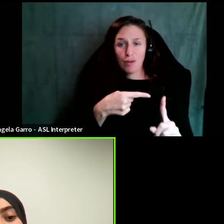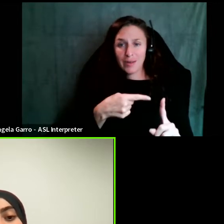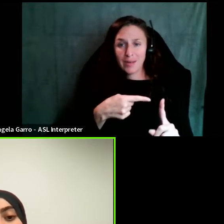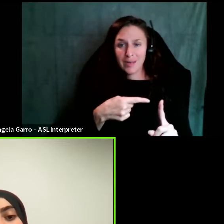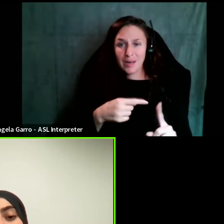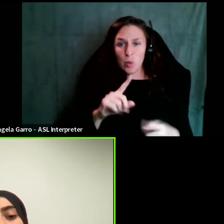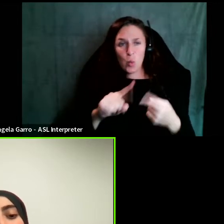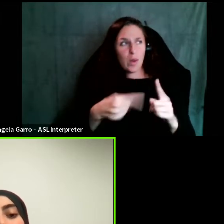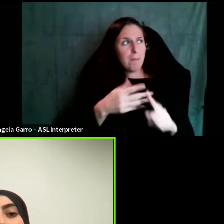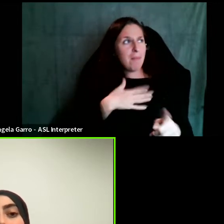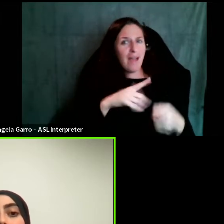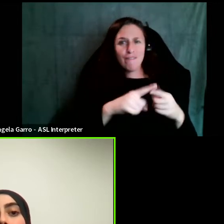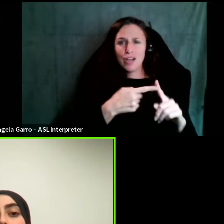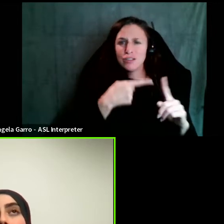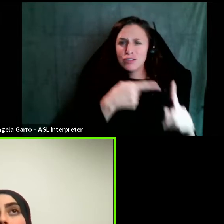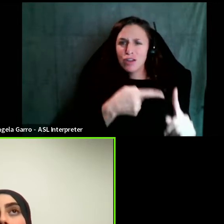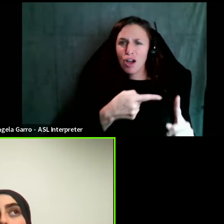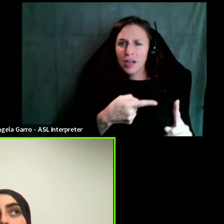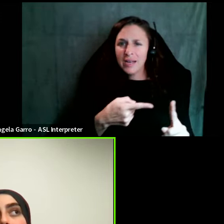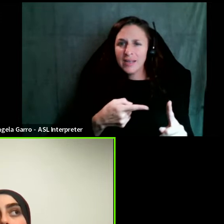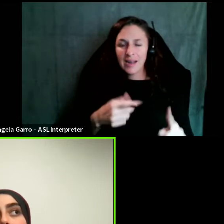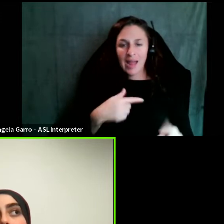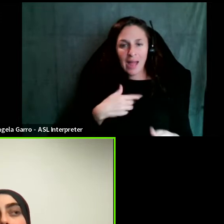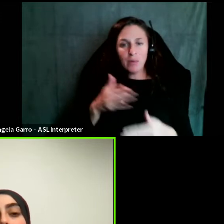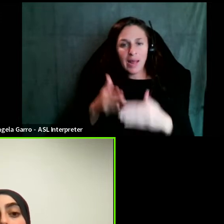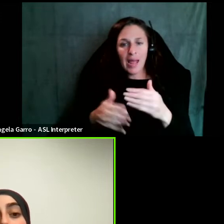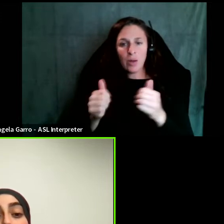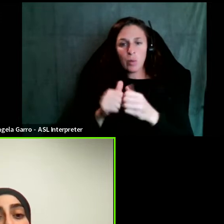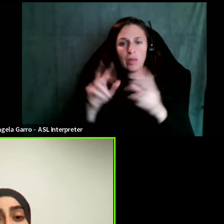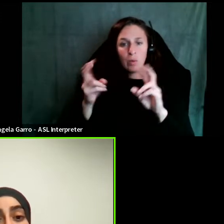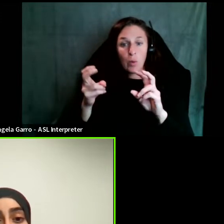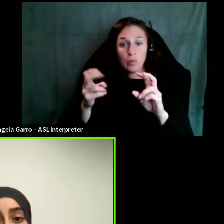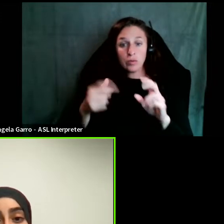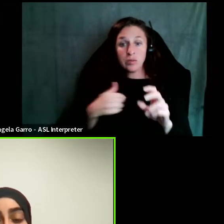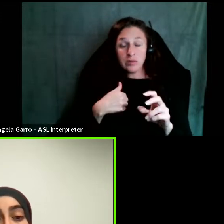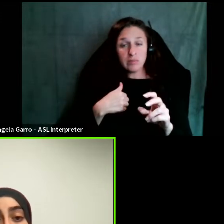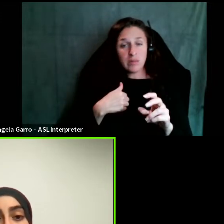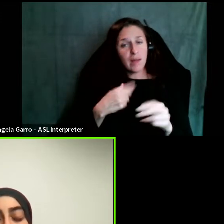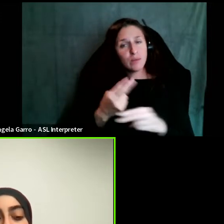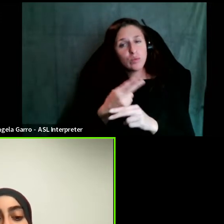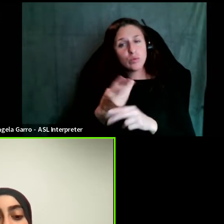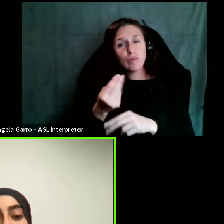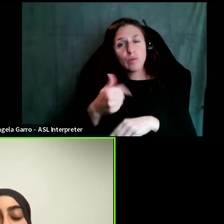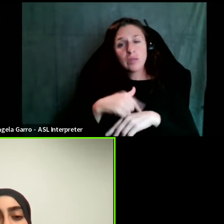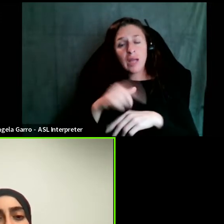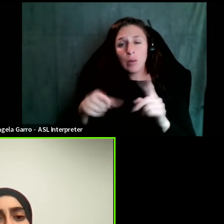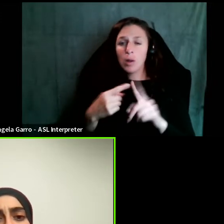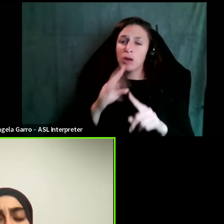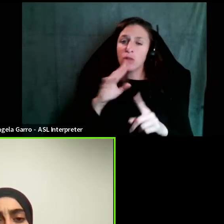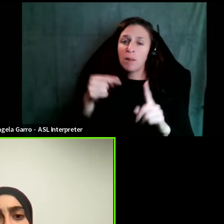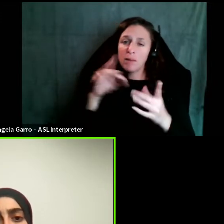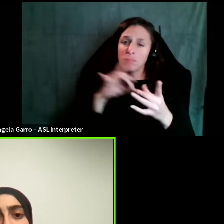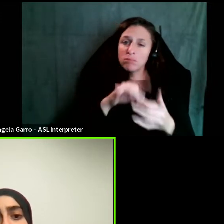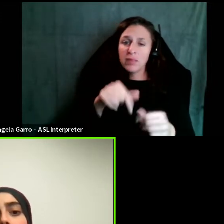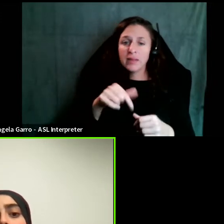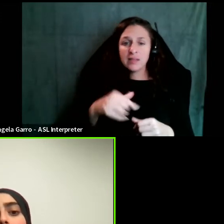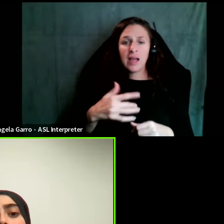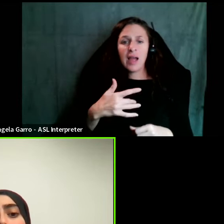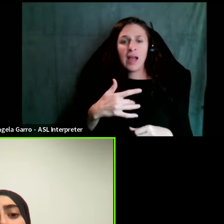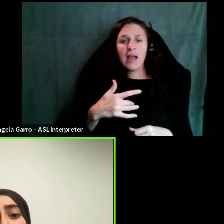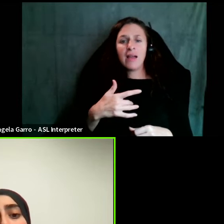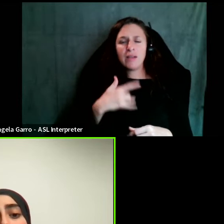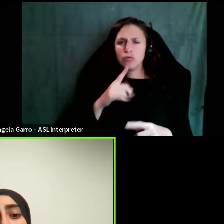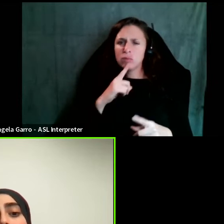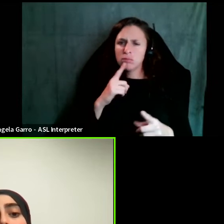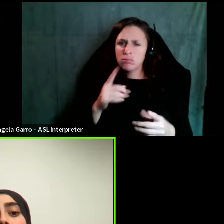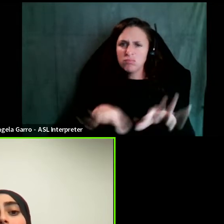targeted. I want to end with a quote that I found. I've used it a few times when talking about this because I found it to be very profound.